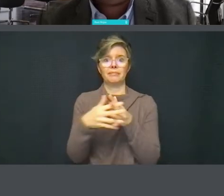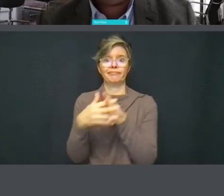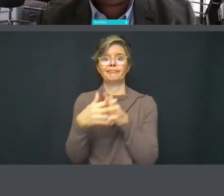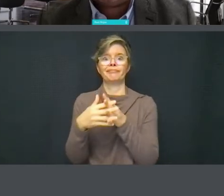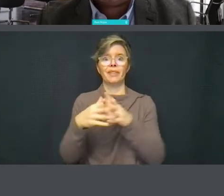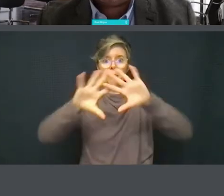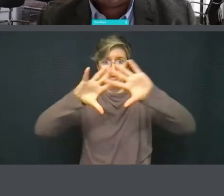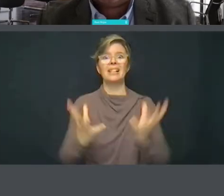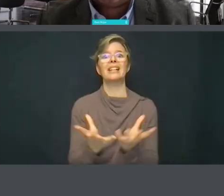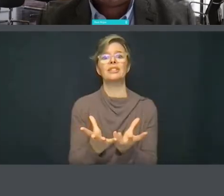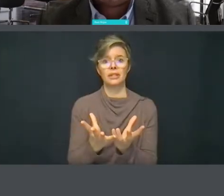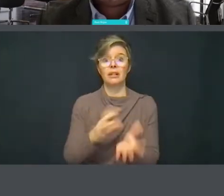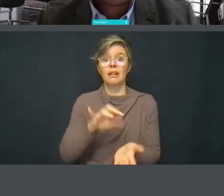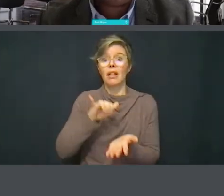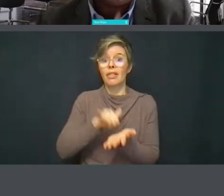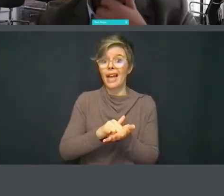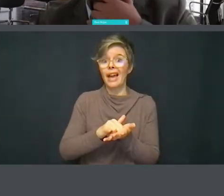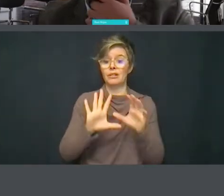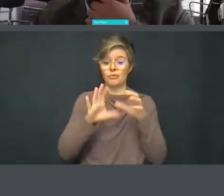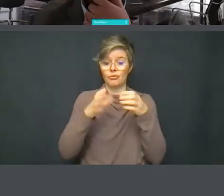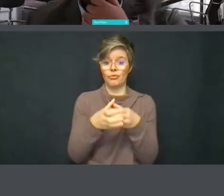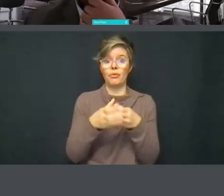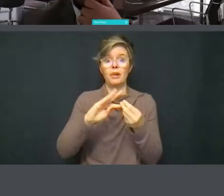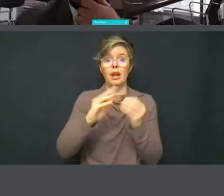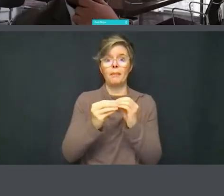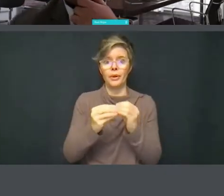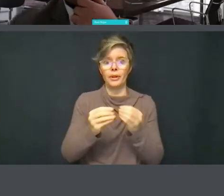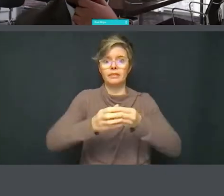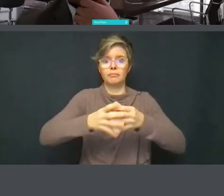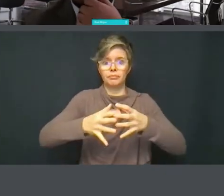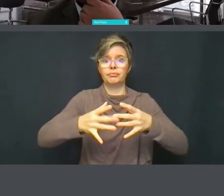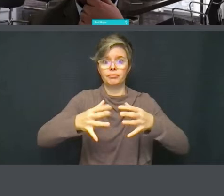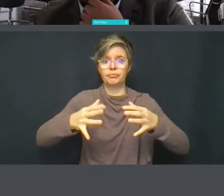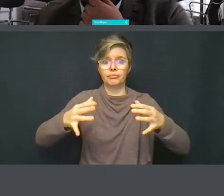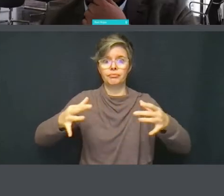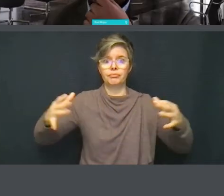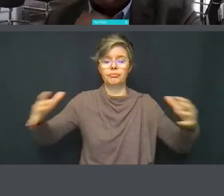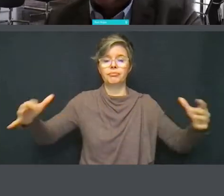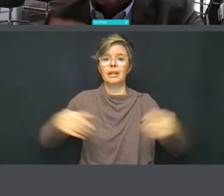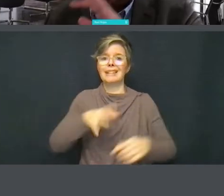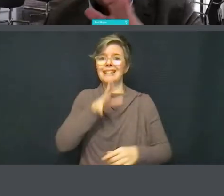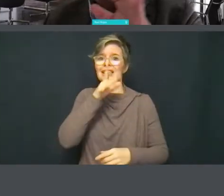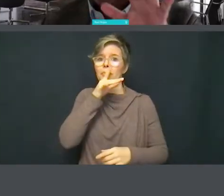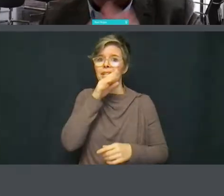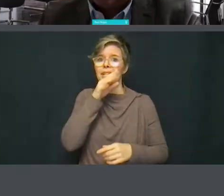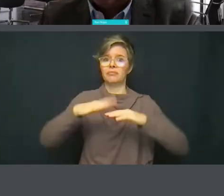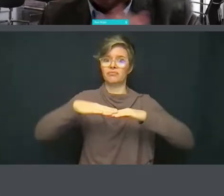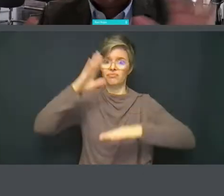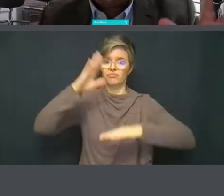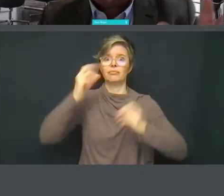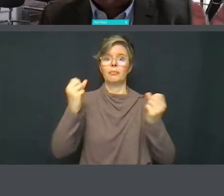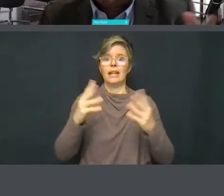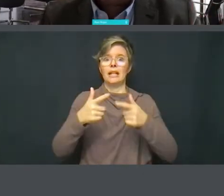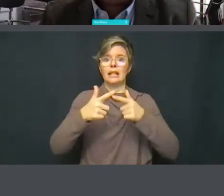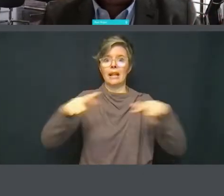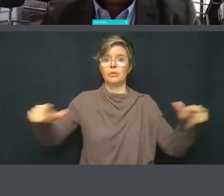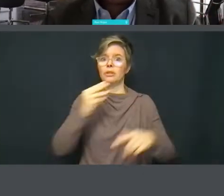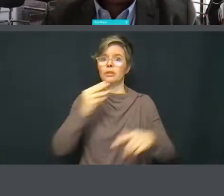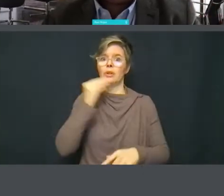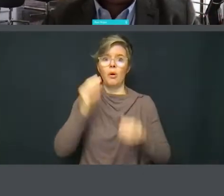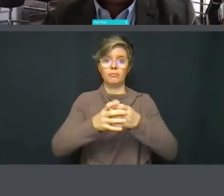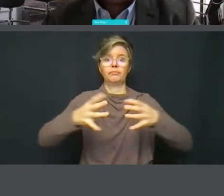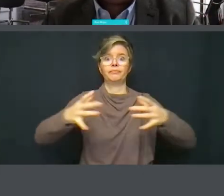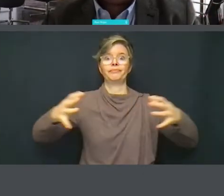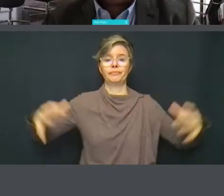expanding, which is something that I'll switch on today, right? Which is first, kind of putting things into context,